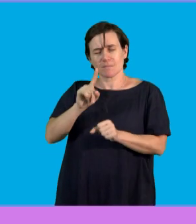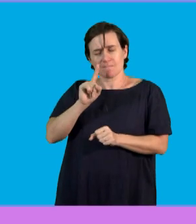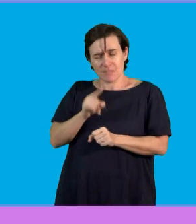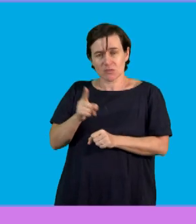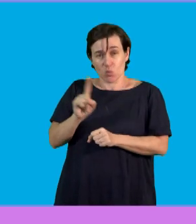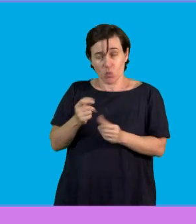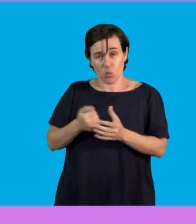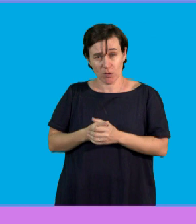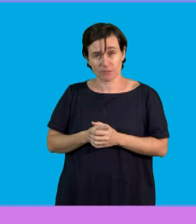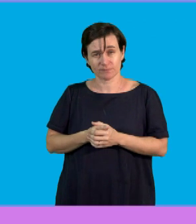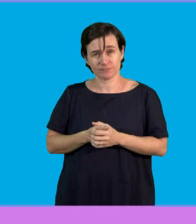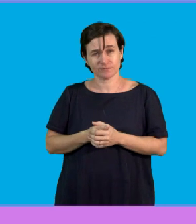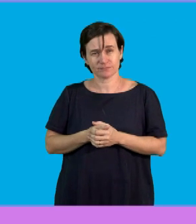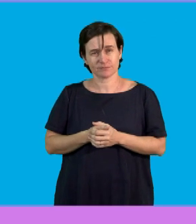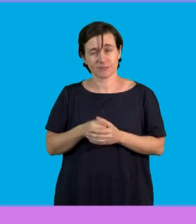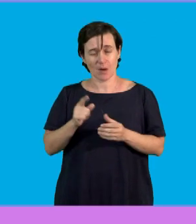to always